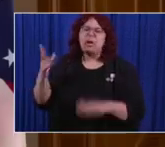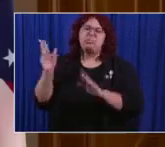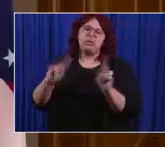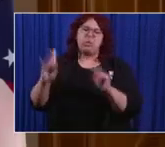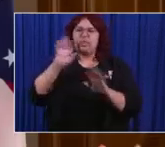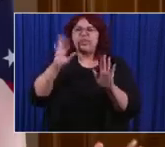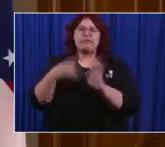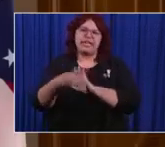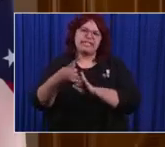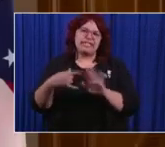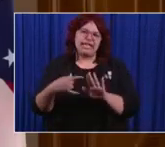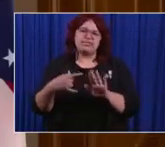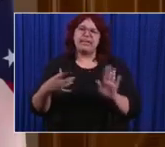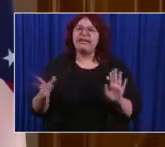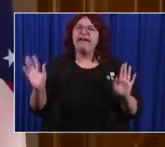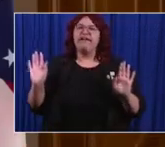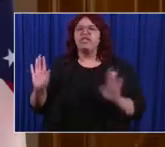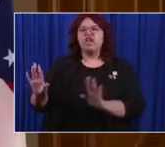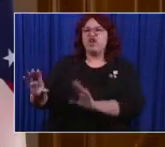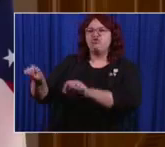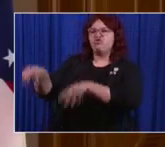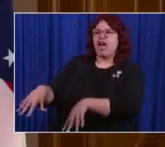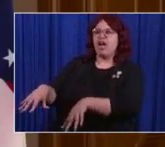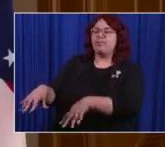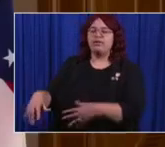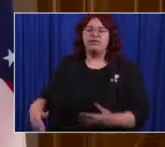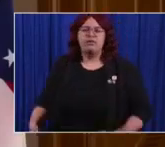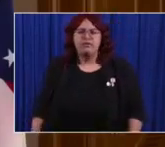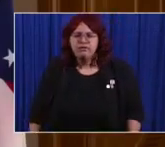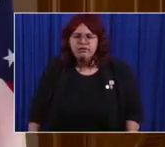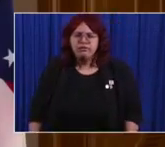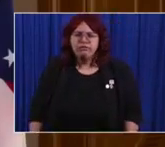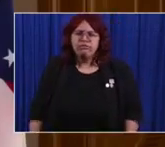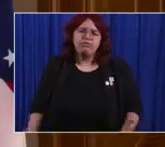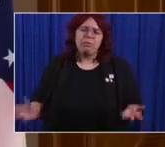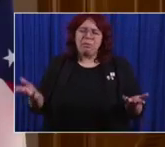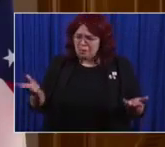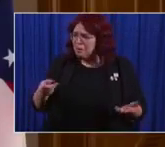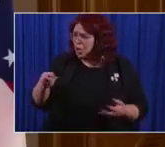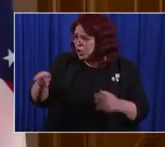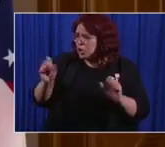you. I've had people criticize me for 14 months. It's okay.